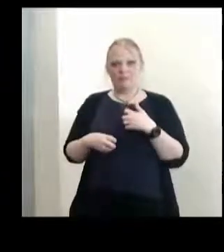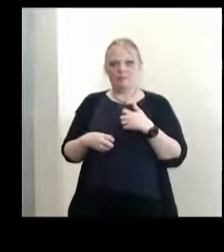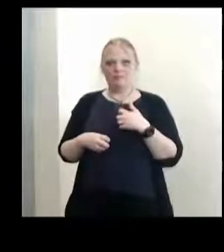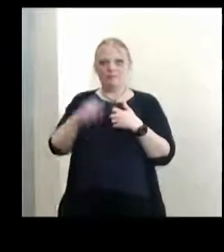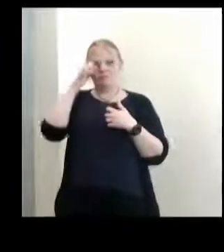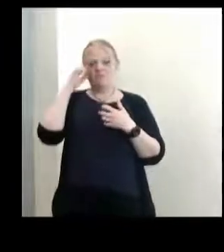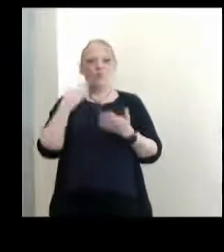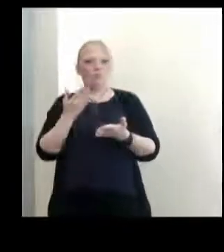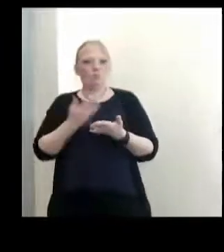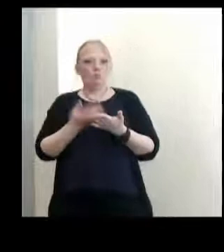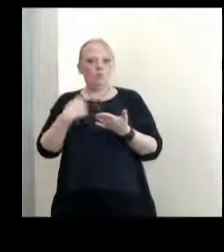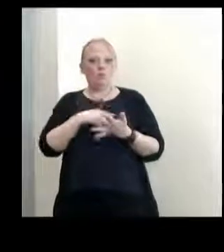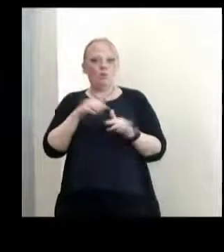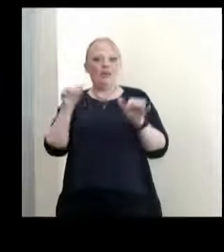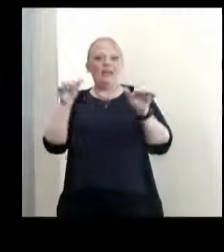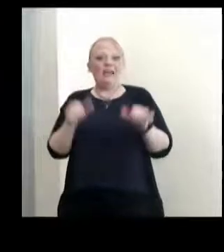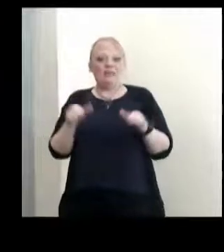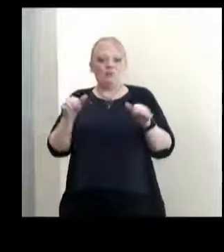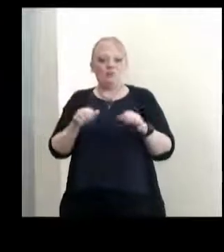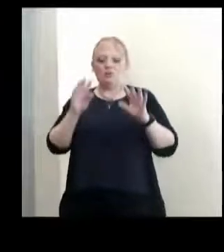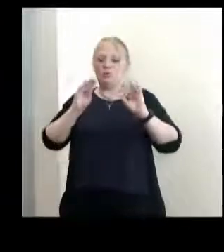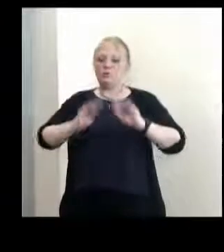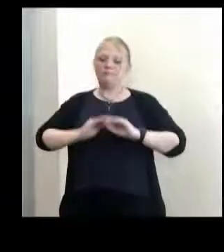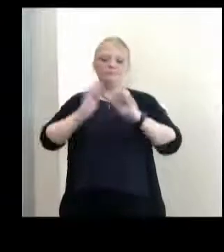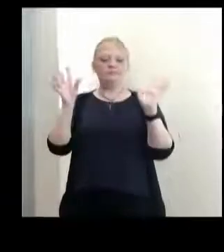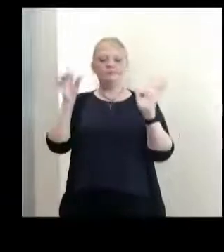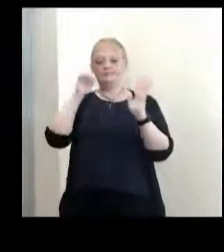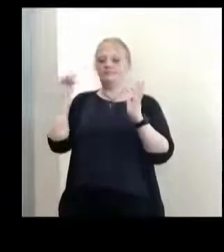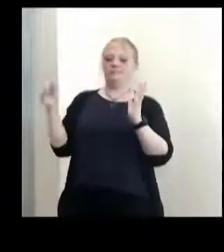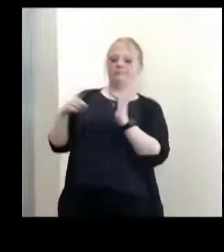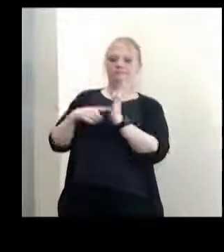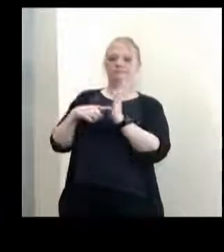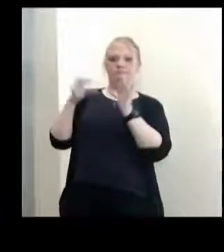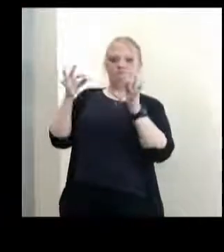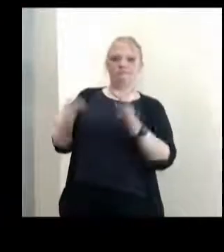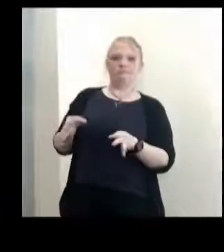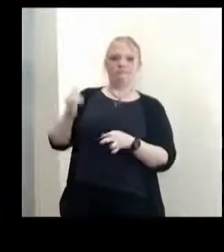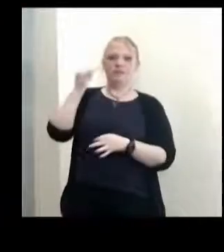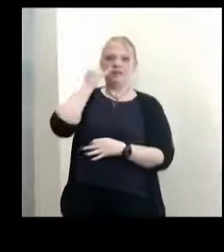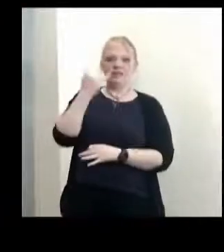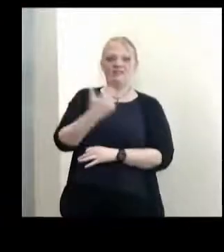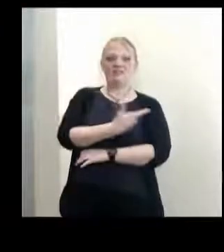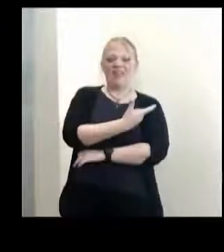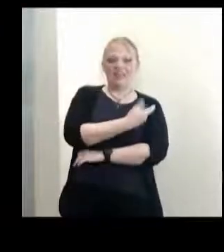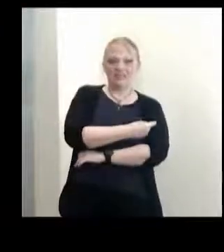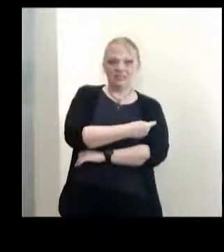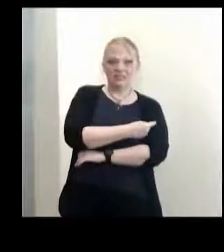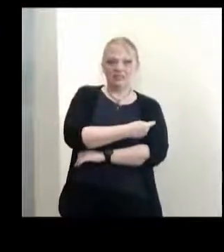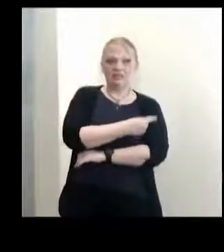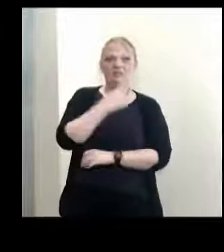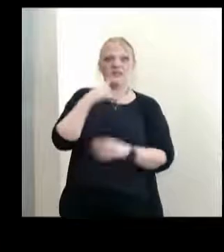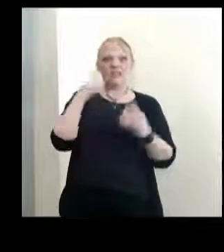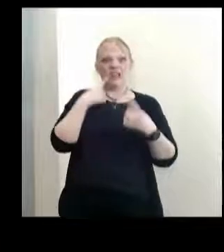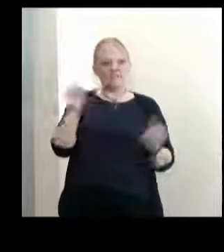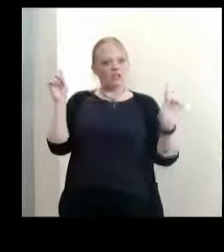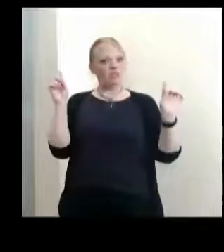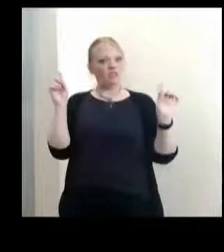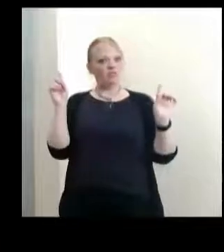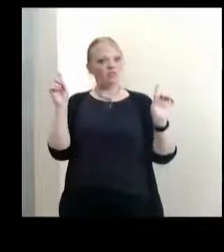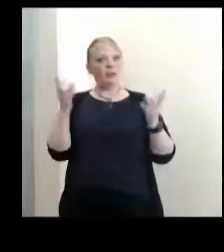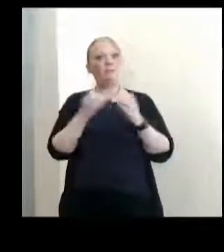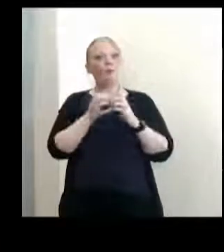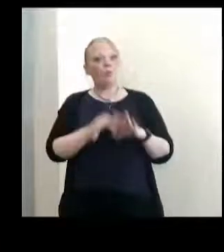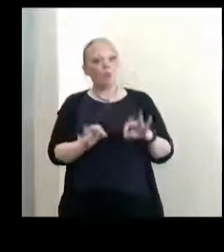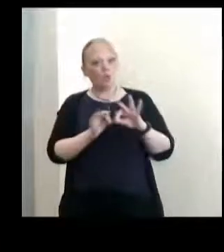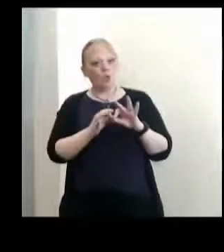we are able to clearly detect and determine if a vaccine is effective and, more importantly, if